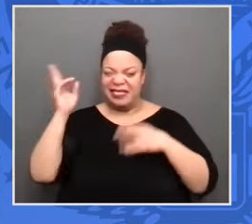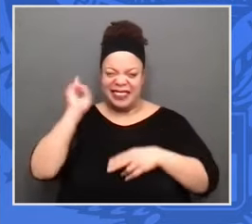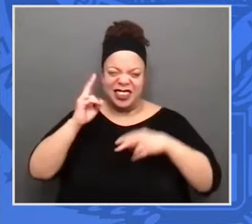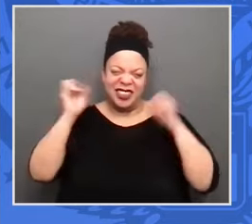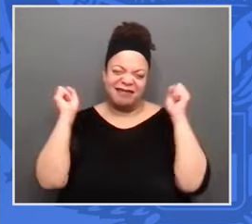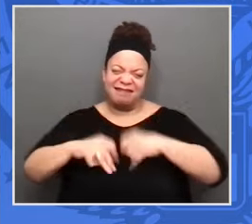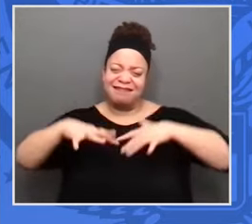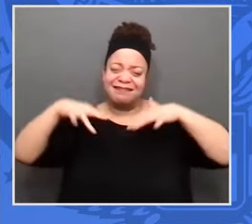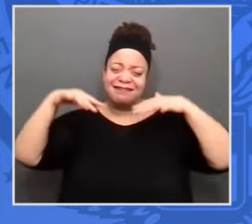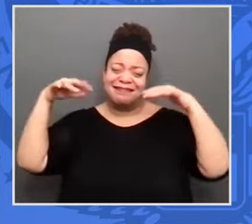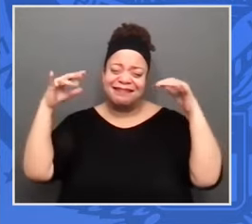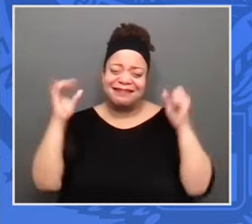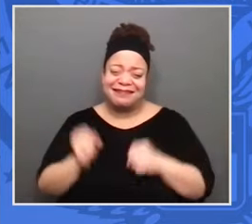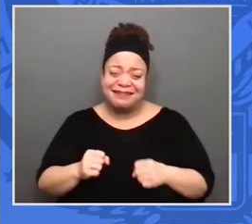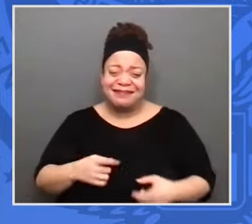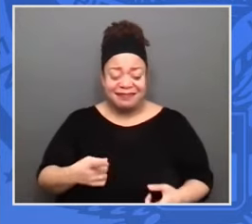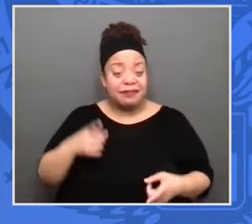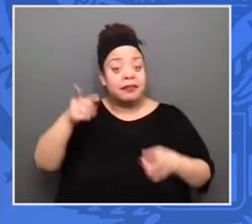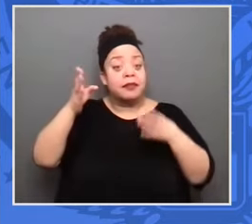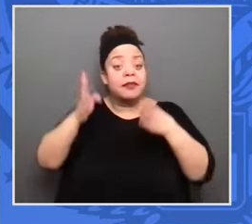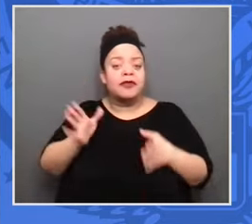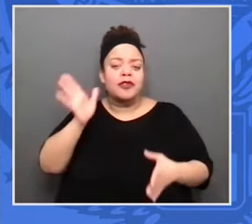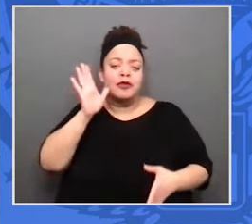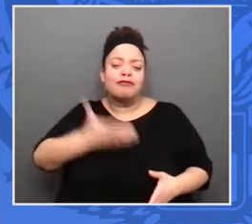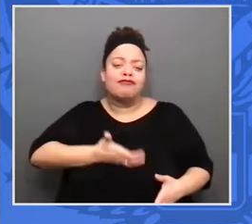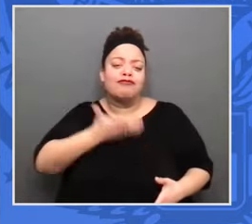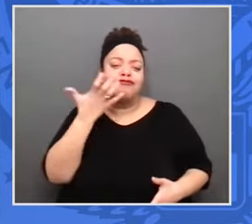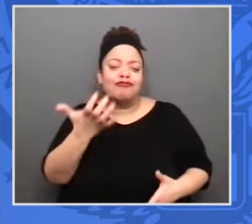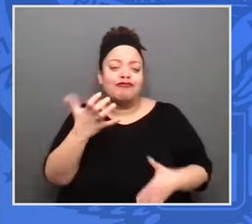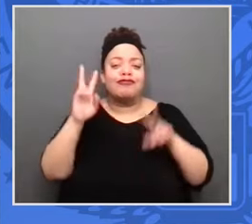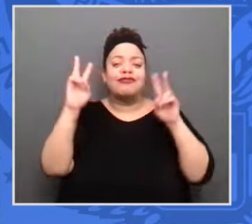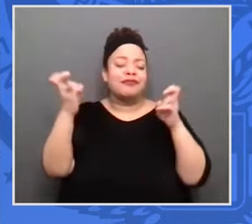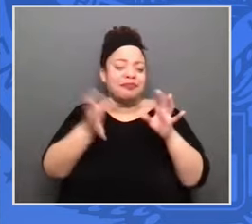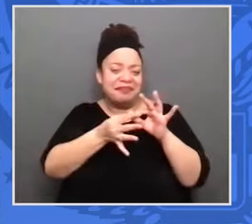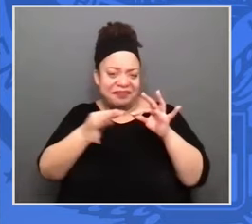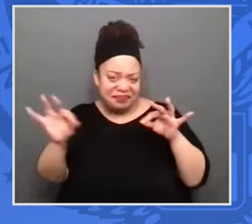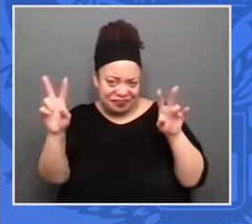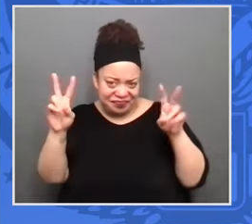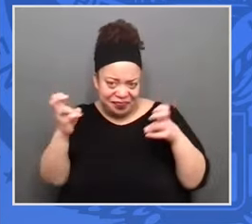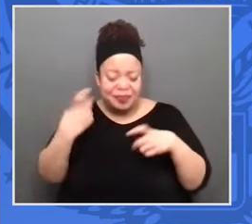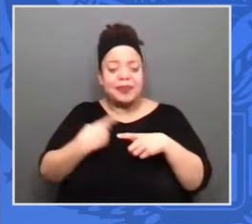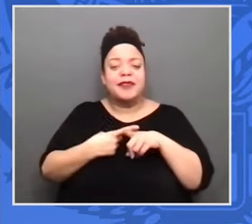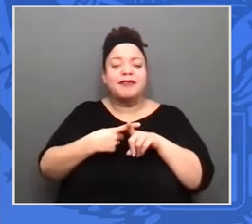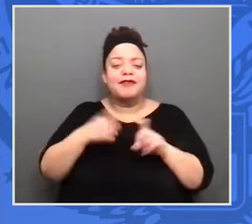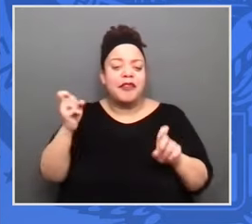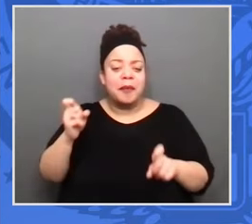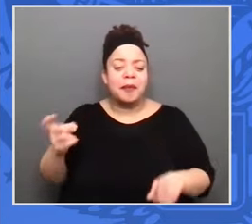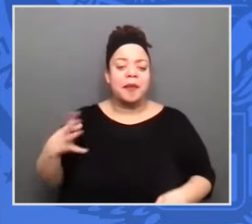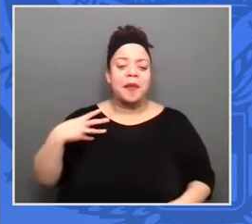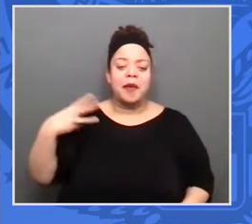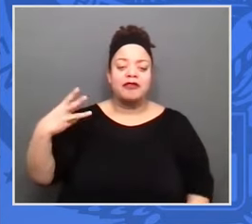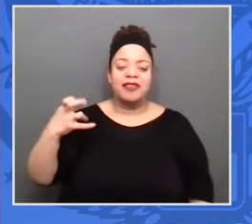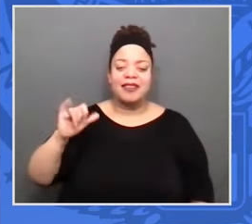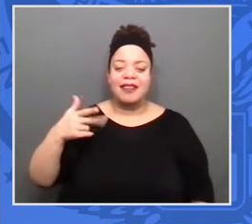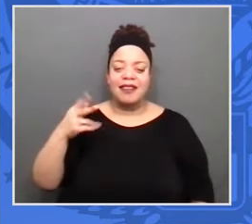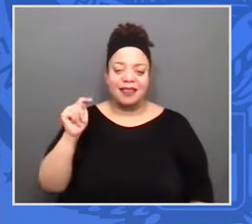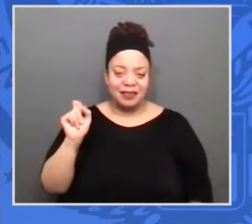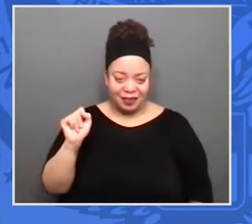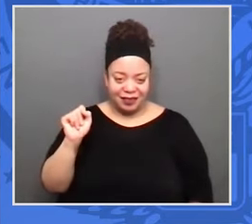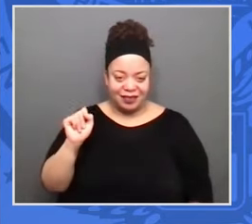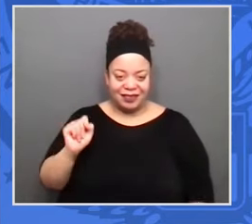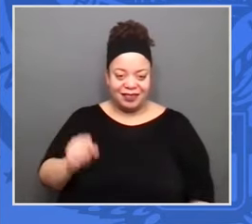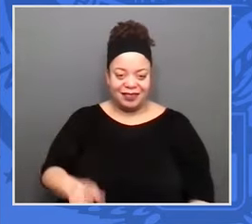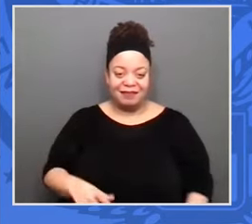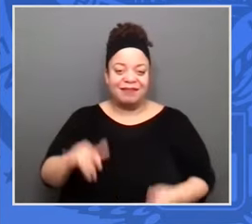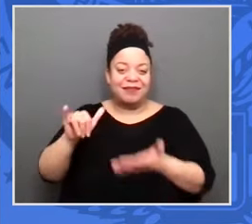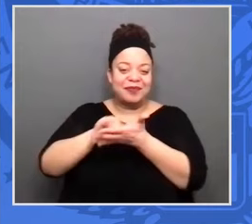his Washington Heights neighborhood of New York City, here's Lin-Manuel Miranda. The Cure of Troy by Seamus Heaney.